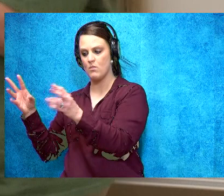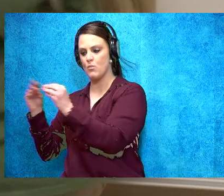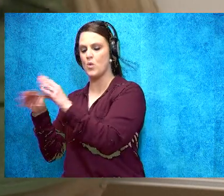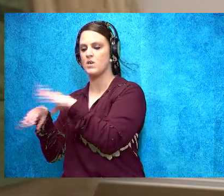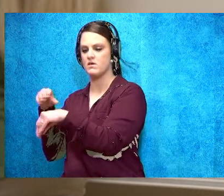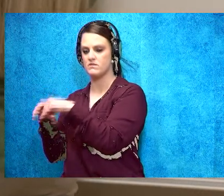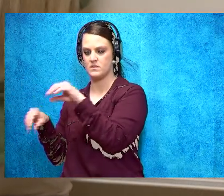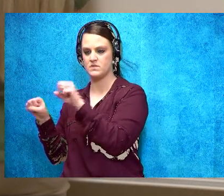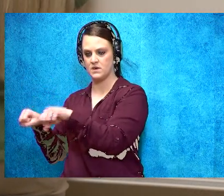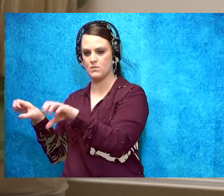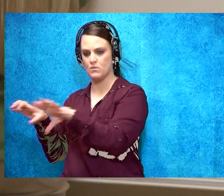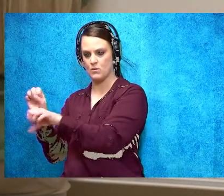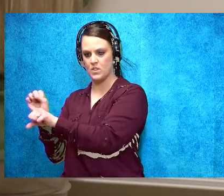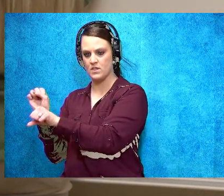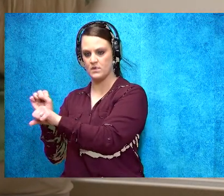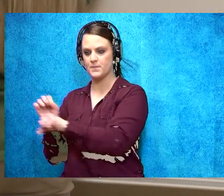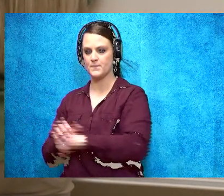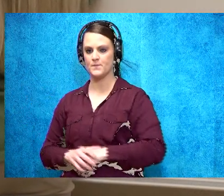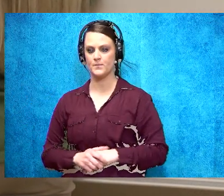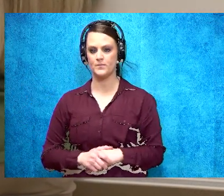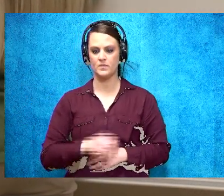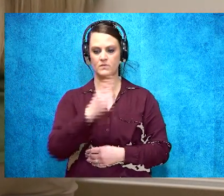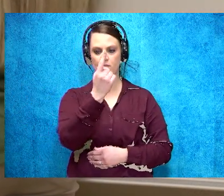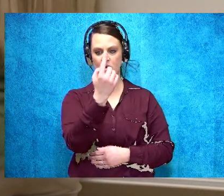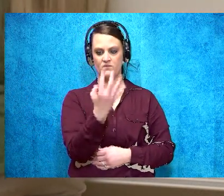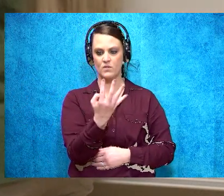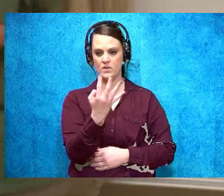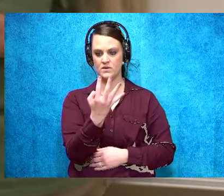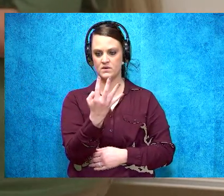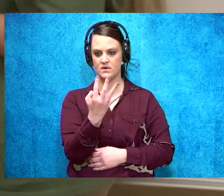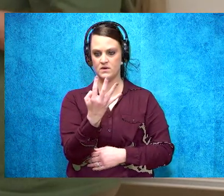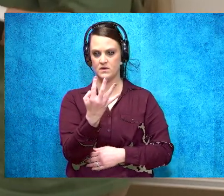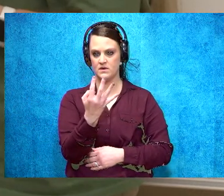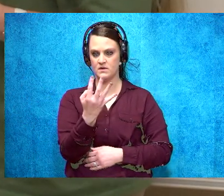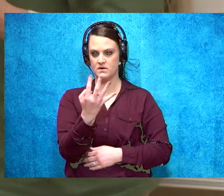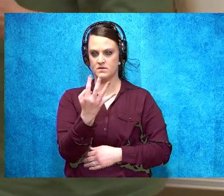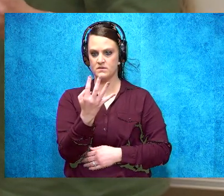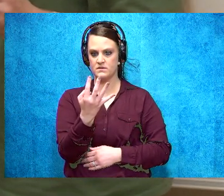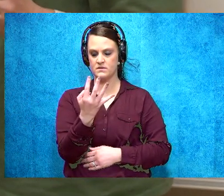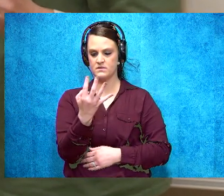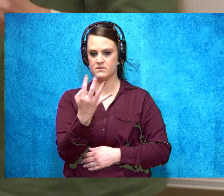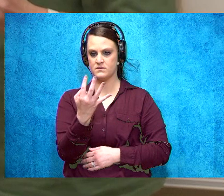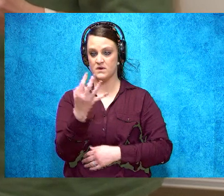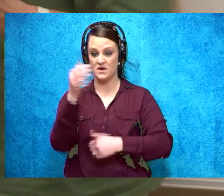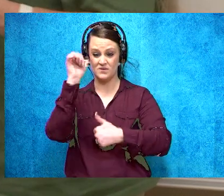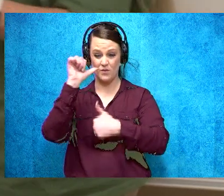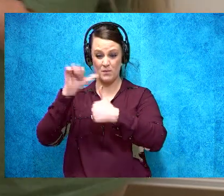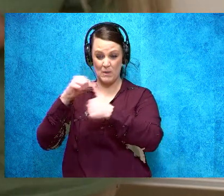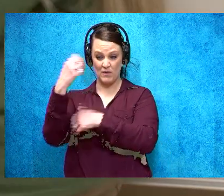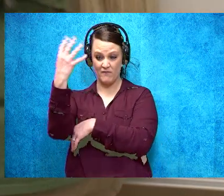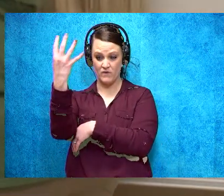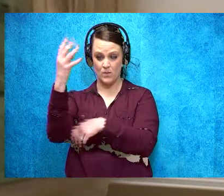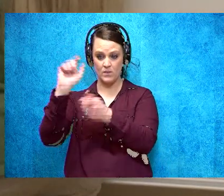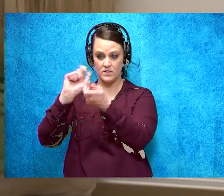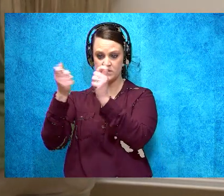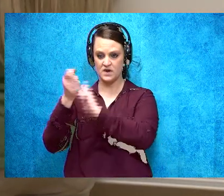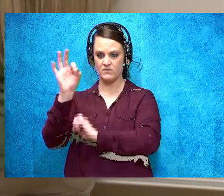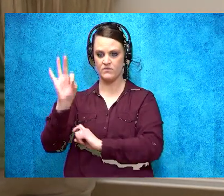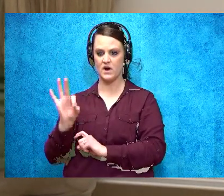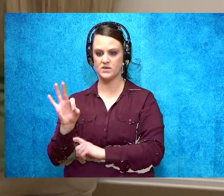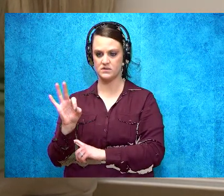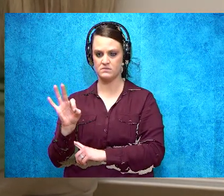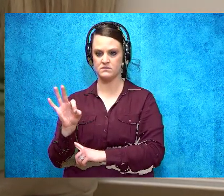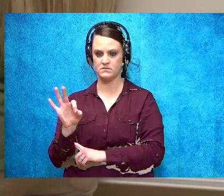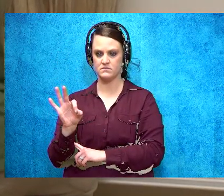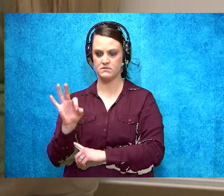comfortable. So 1/4 times, remember I have to convert this to a fraction. So